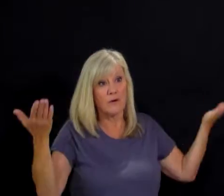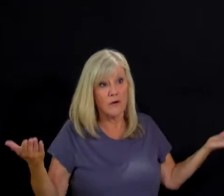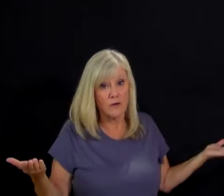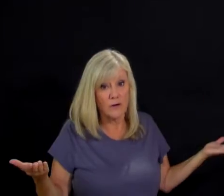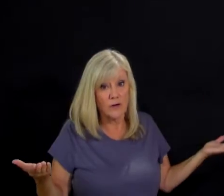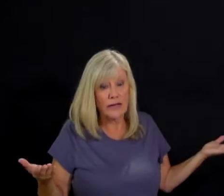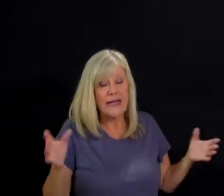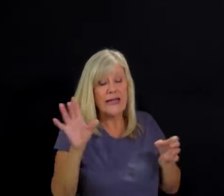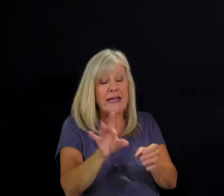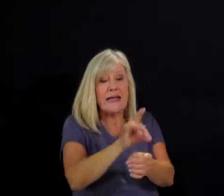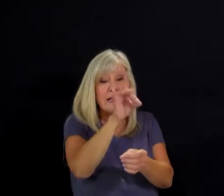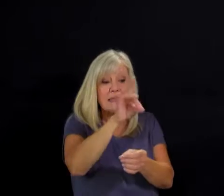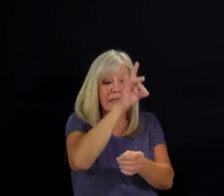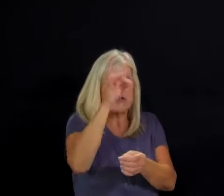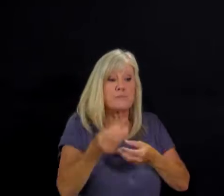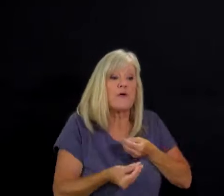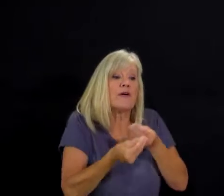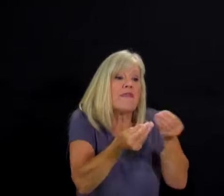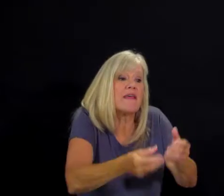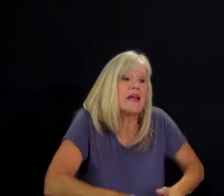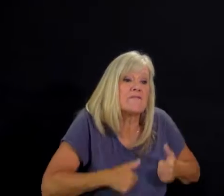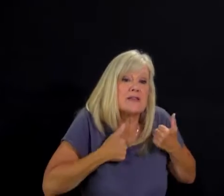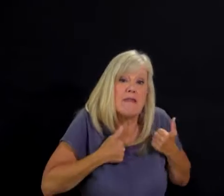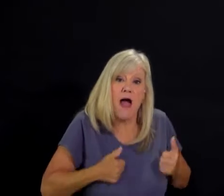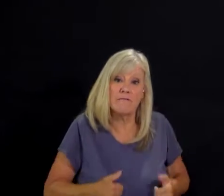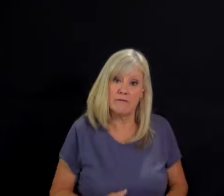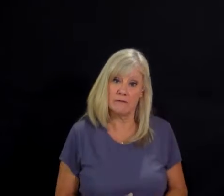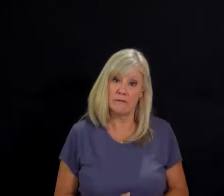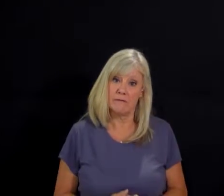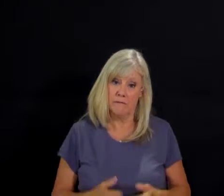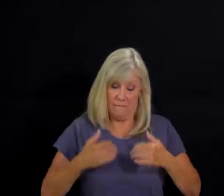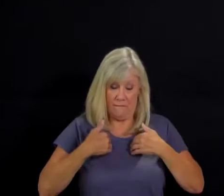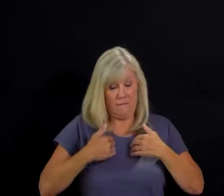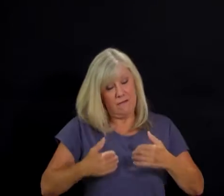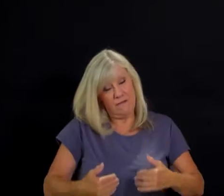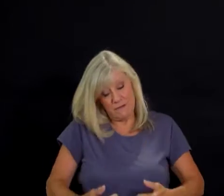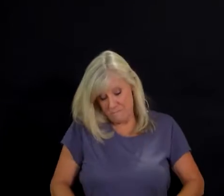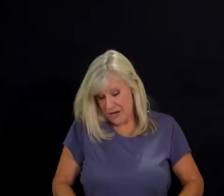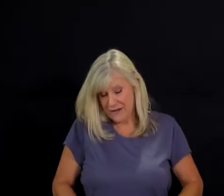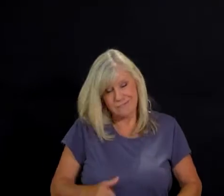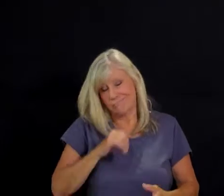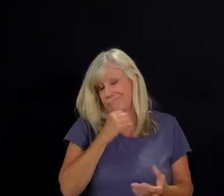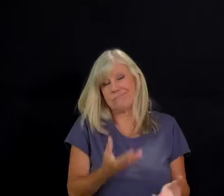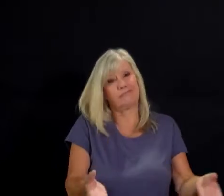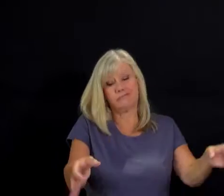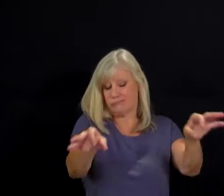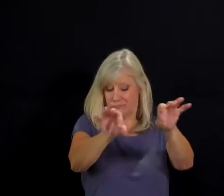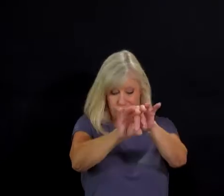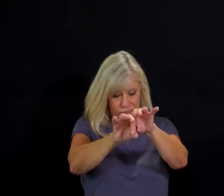the Spirit that gives life, while the flesh is of no avail.